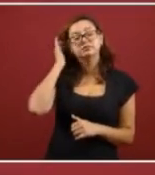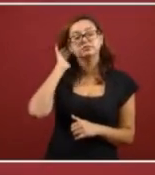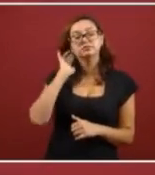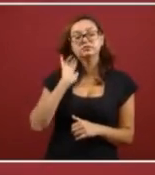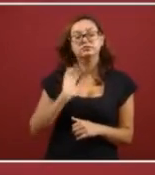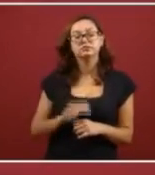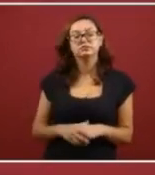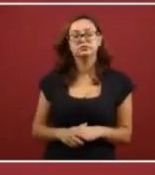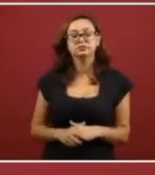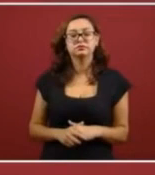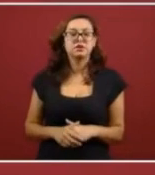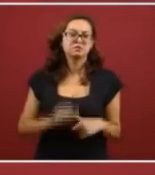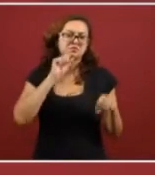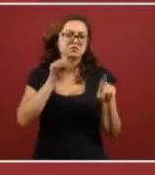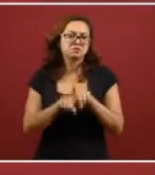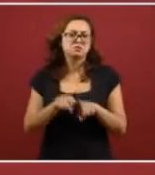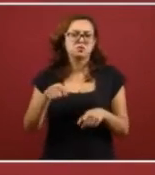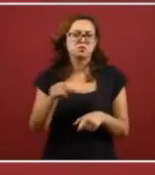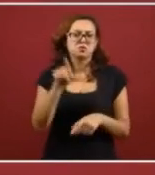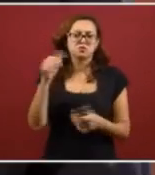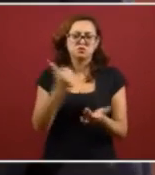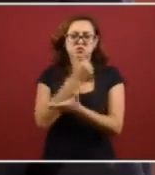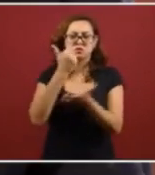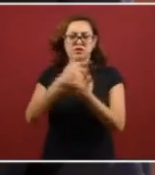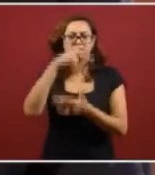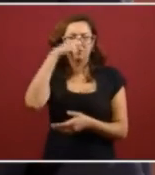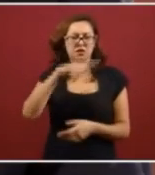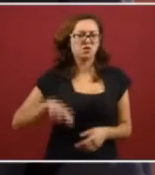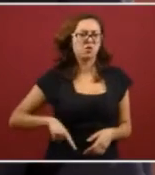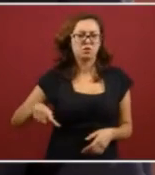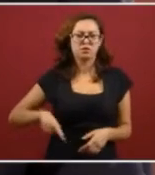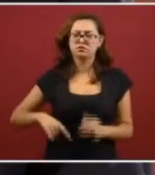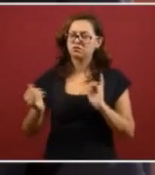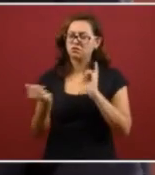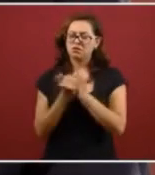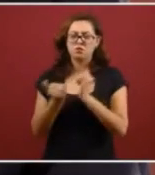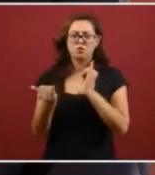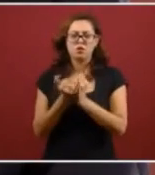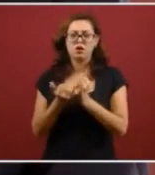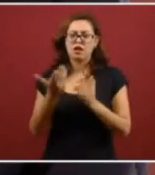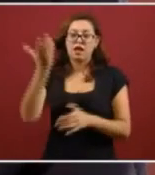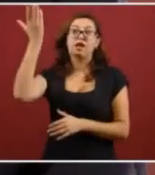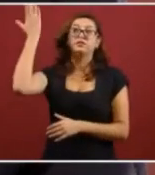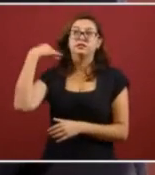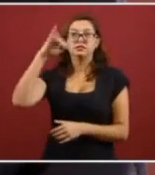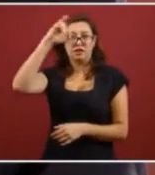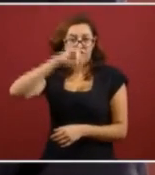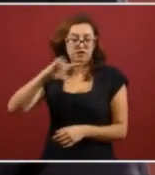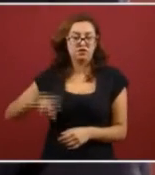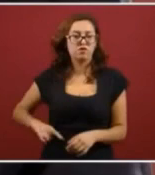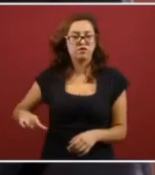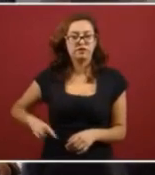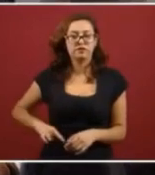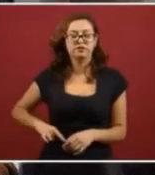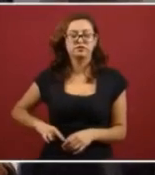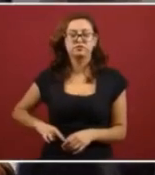el gobierno de la ciudad. In the governments of the cities. Cuando whenever fui jefe de gobierno. When I was the chief of